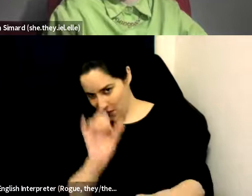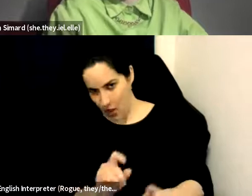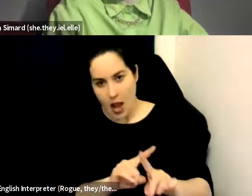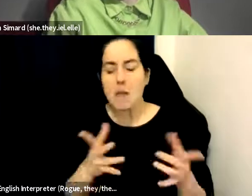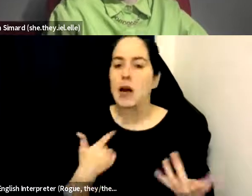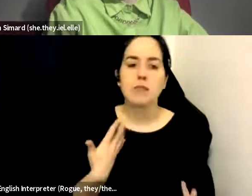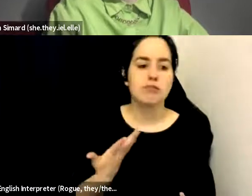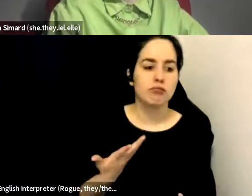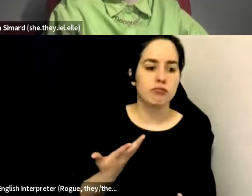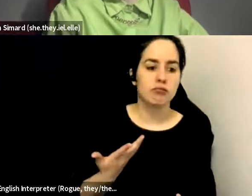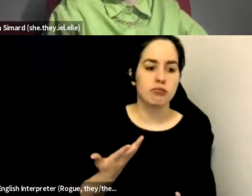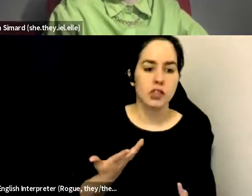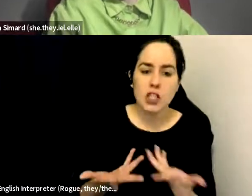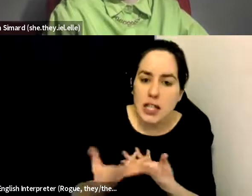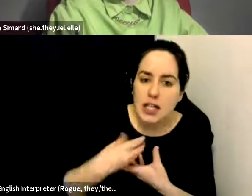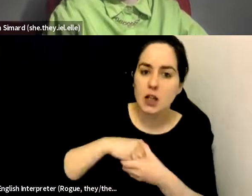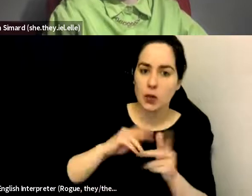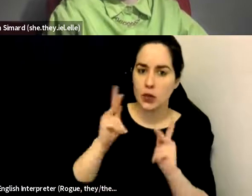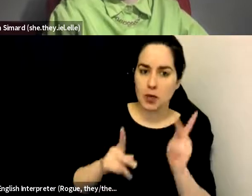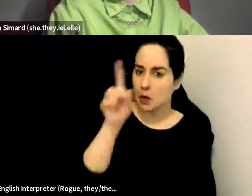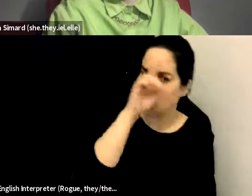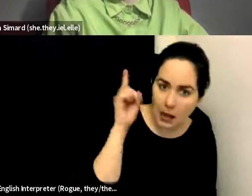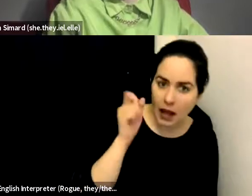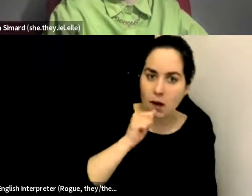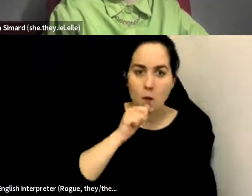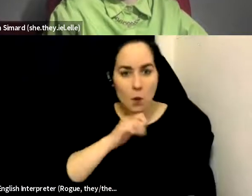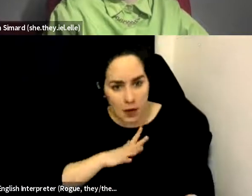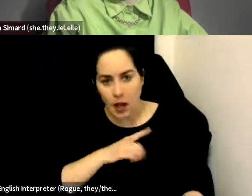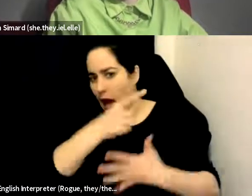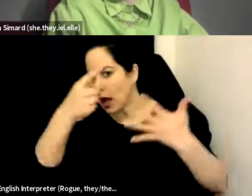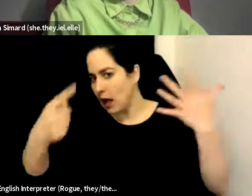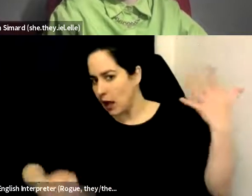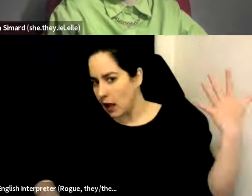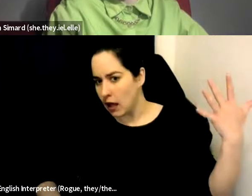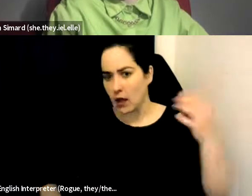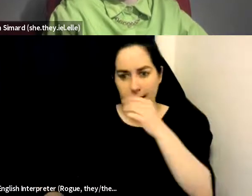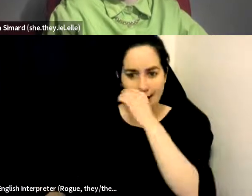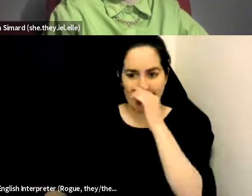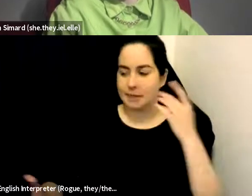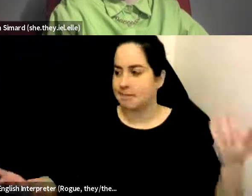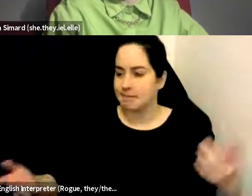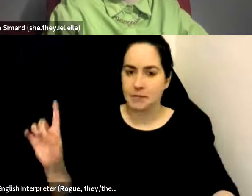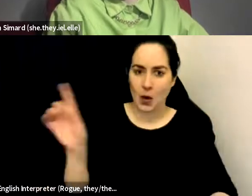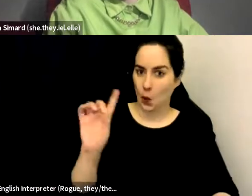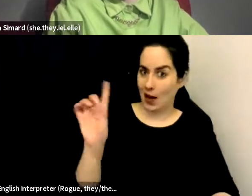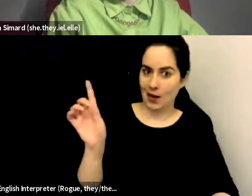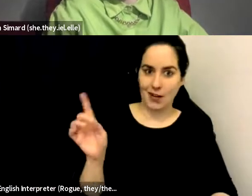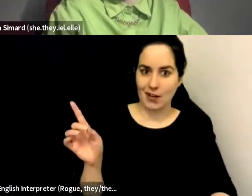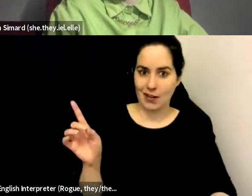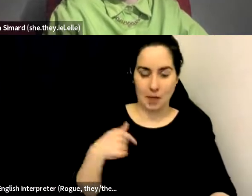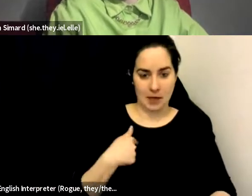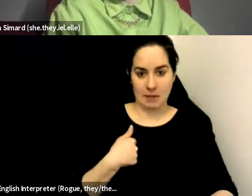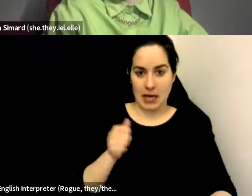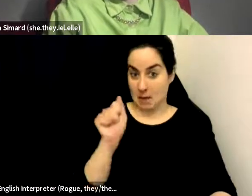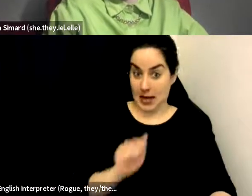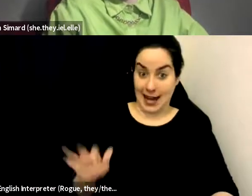includes these marginalized people, you know, Blacks included and women and all that. So, I mean, where are we exactly? Here I am, an Asian Canadian,